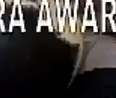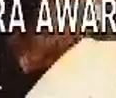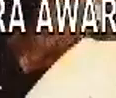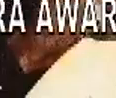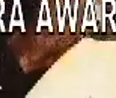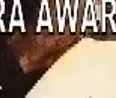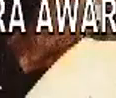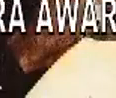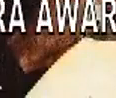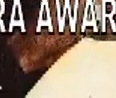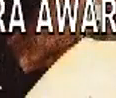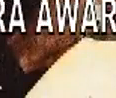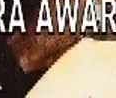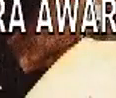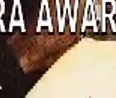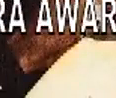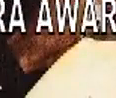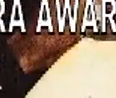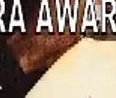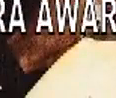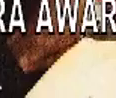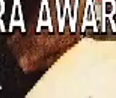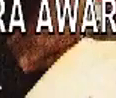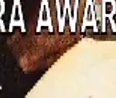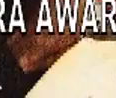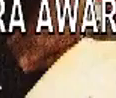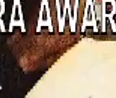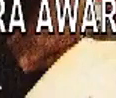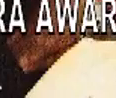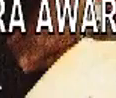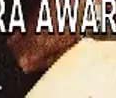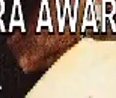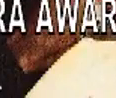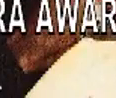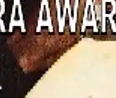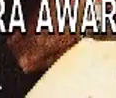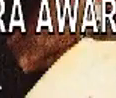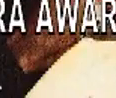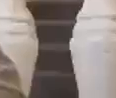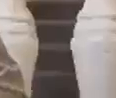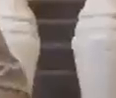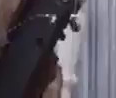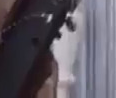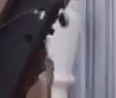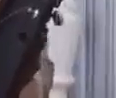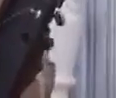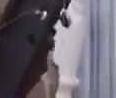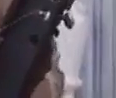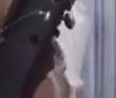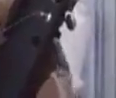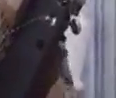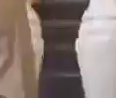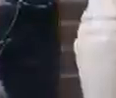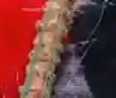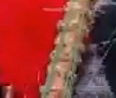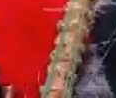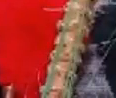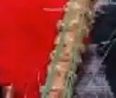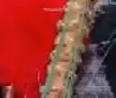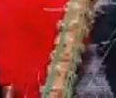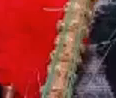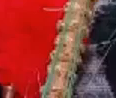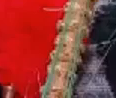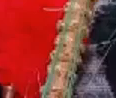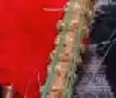la semega jane wori ka ko me kora awo kala purata enti be korontoro kan ala karam fa janni woni